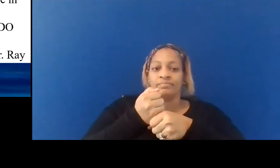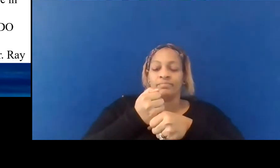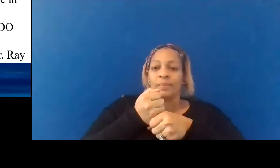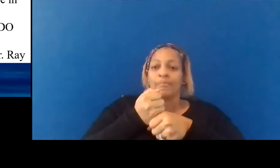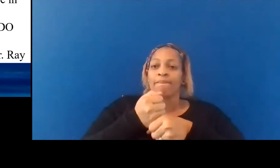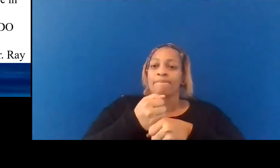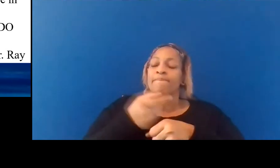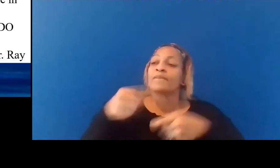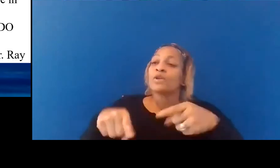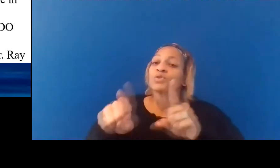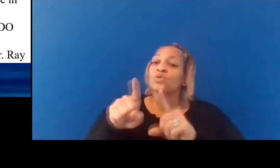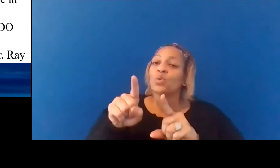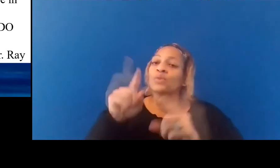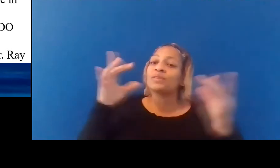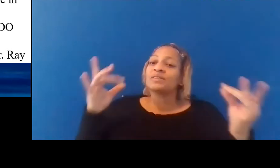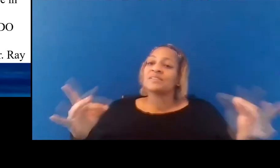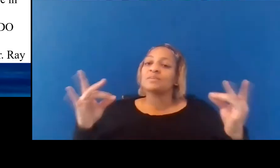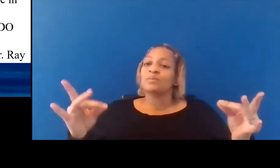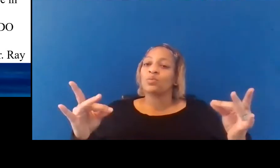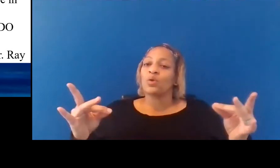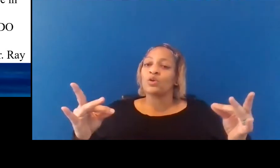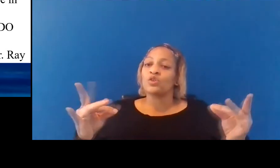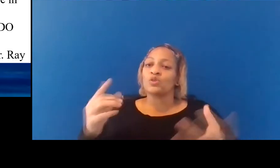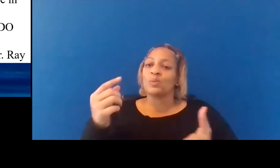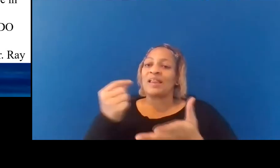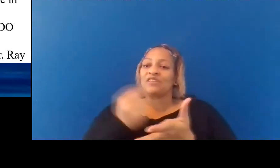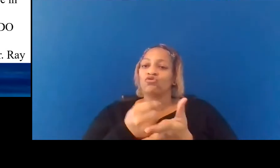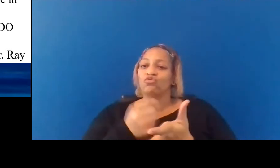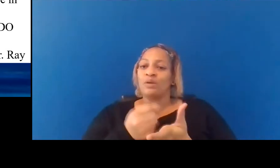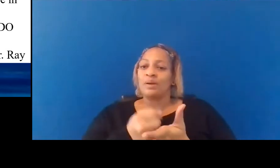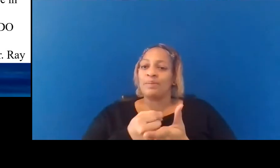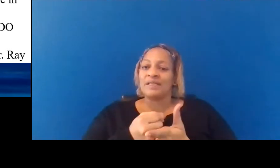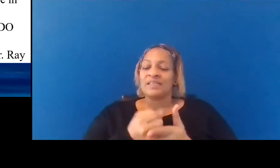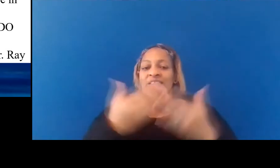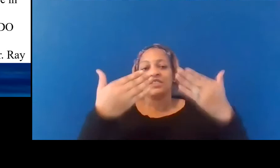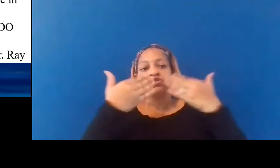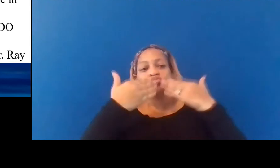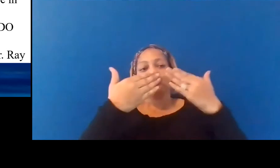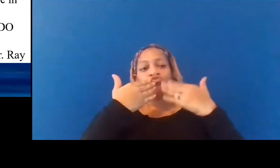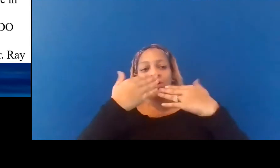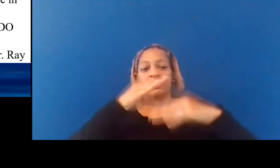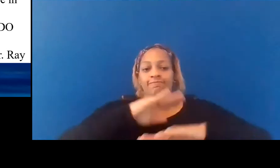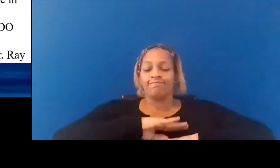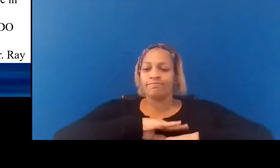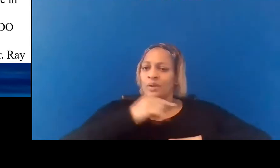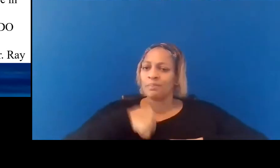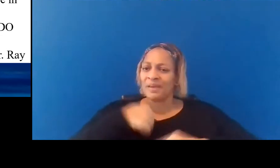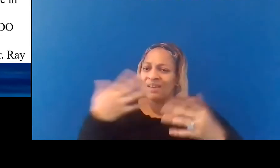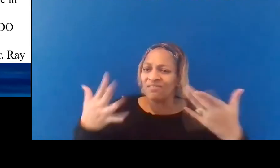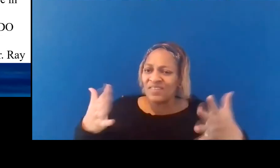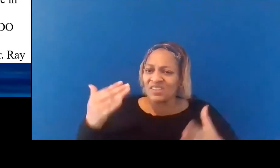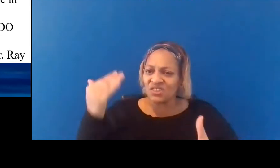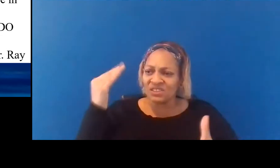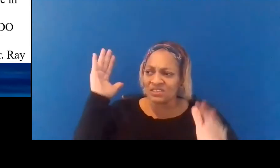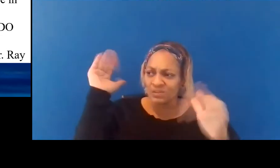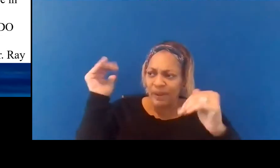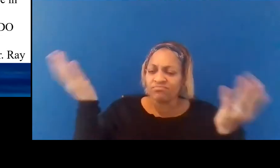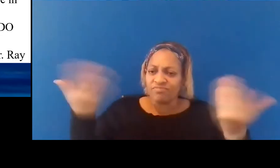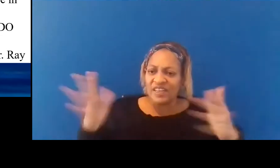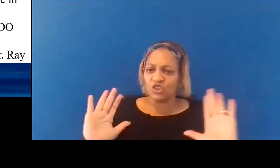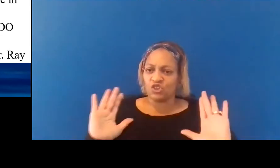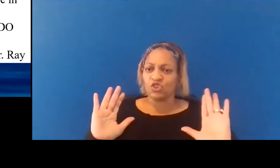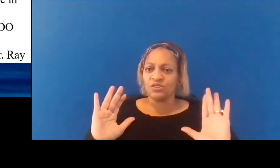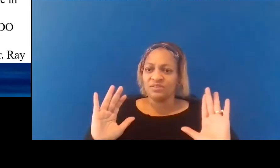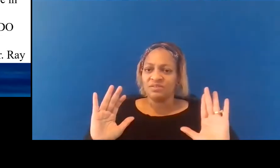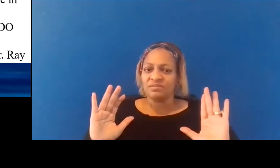during a spiritual mind treatment, there's gratitude, because I already expect this to be answered prayer. Why would I expect anything else? So